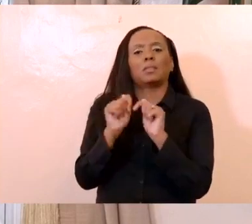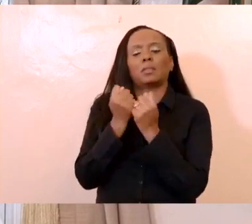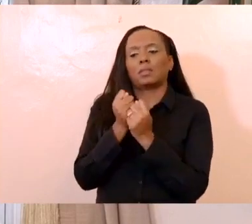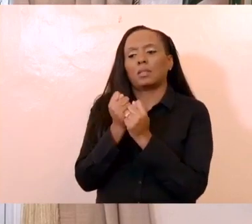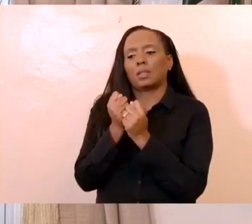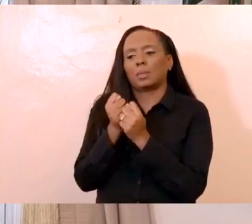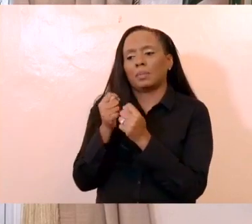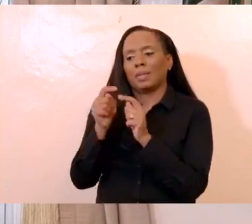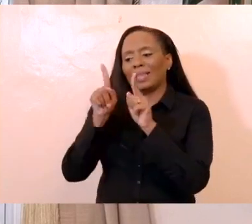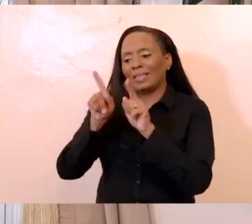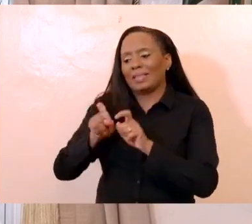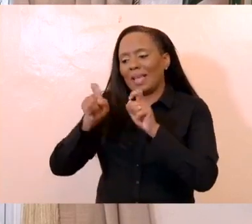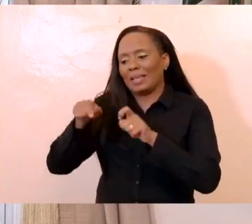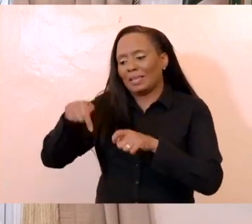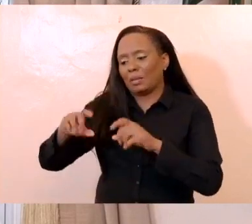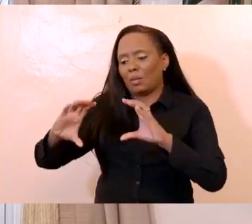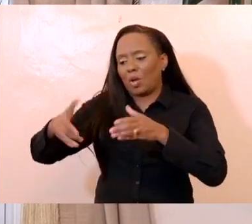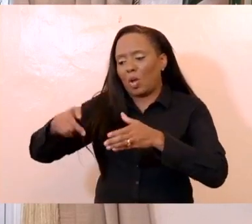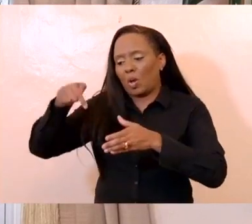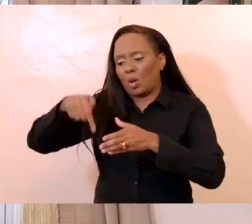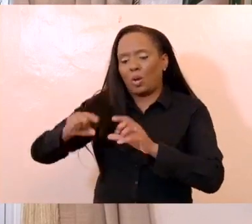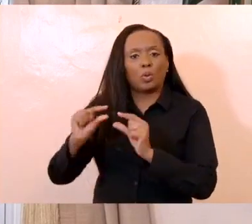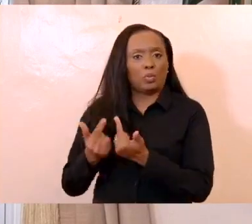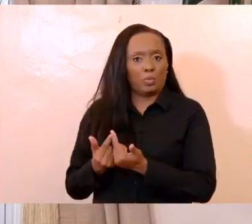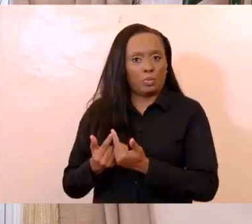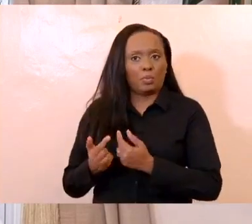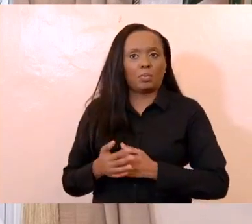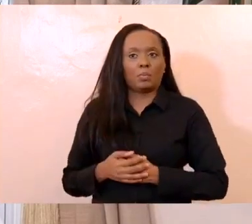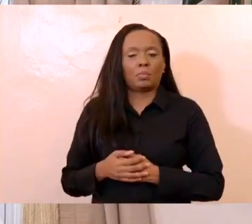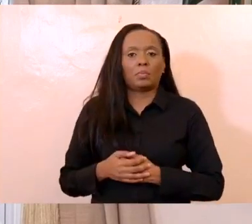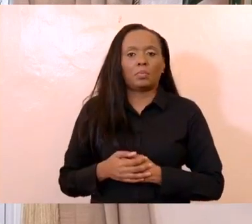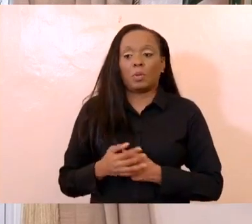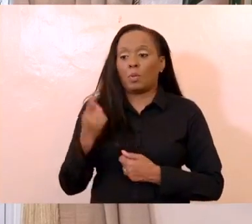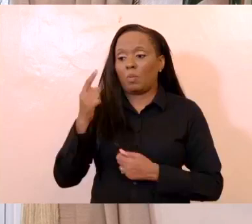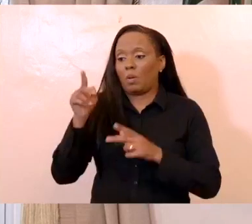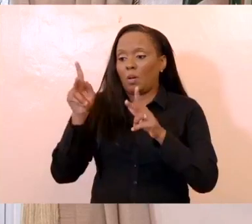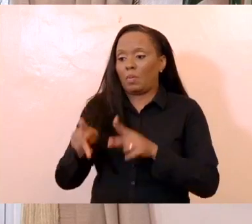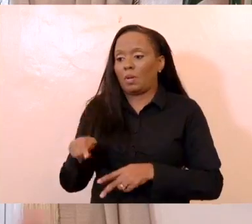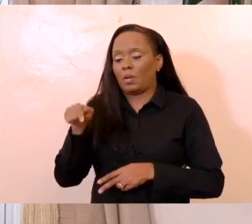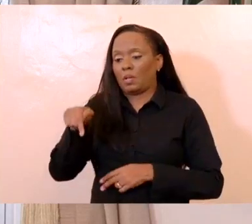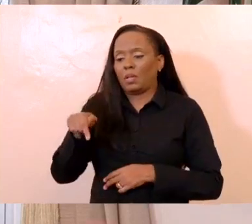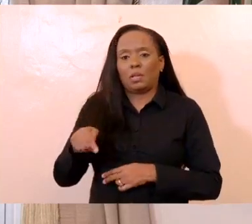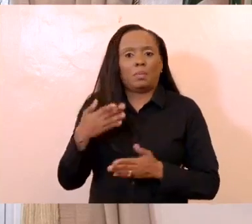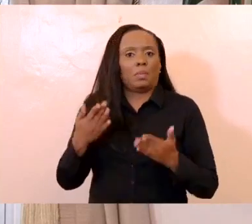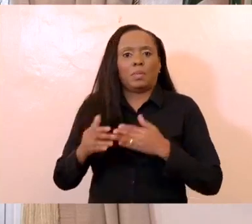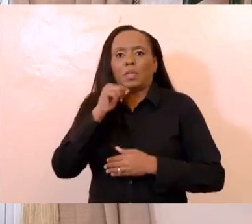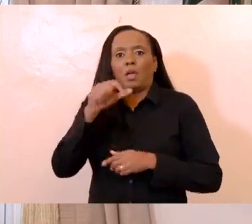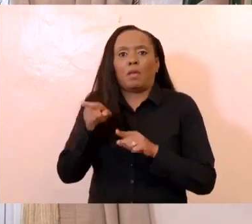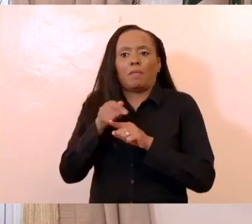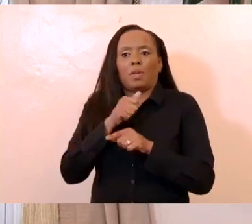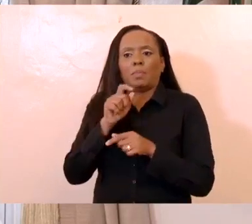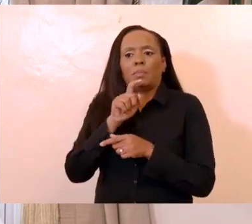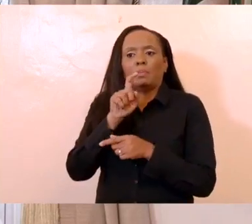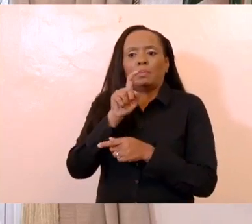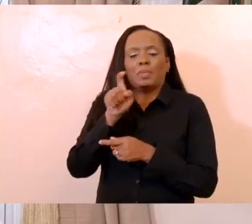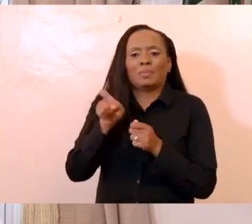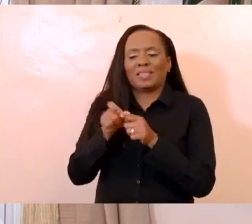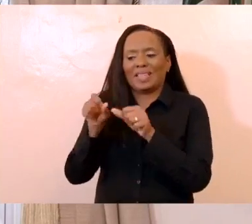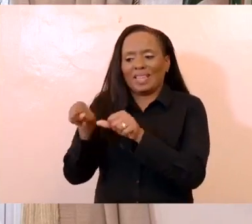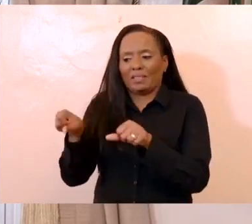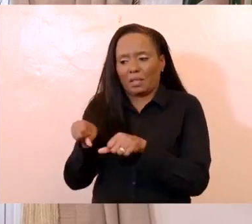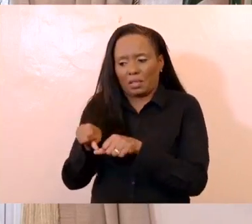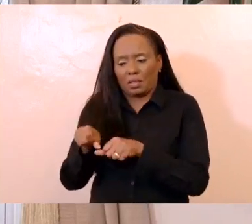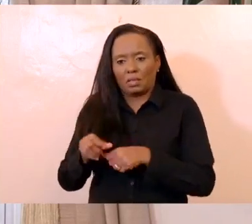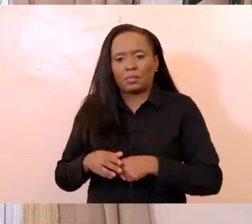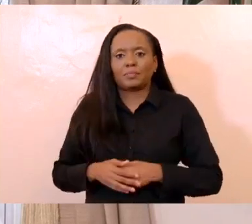And if that is the case, then you might get someone doing the tracing who's not from that area. So the